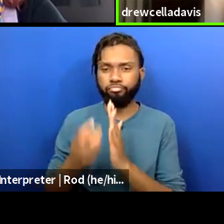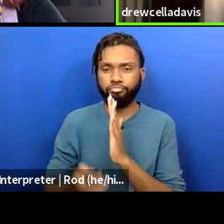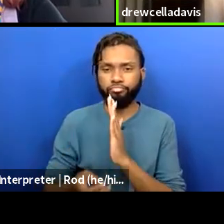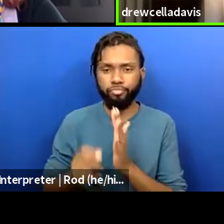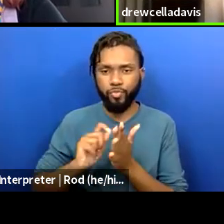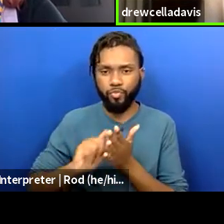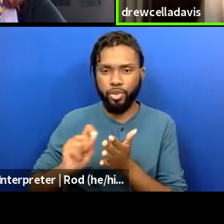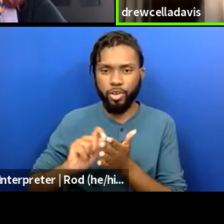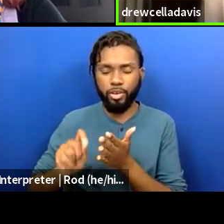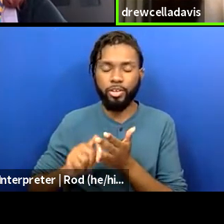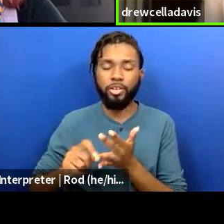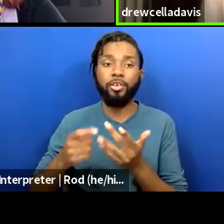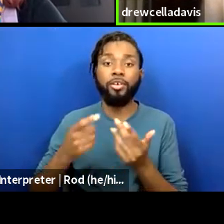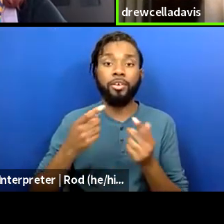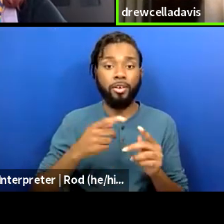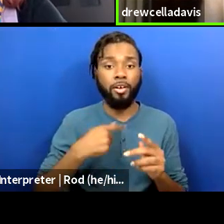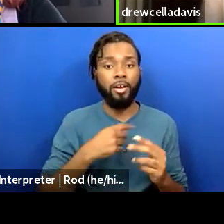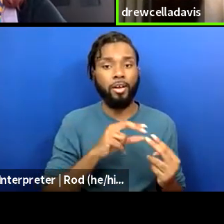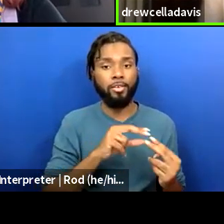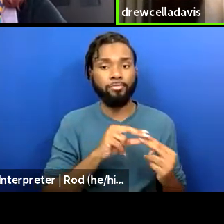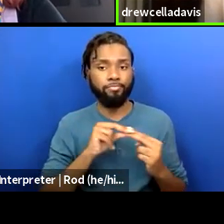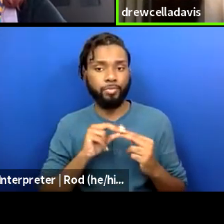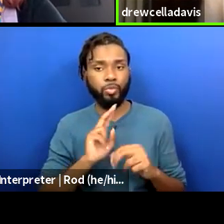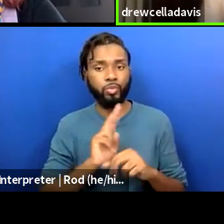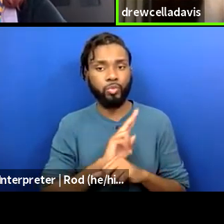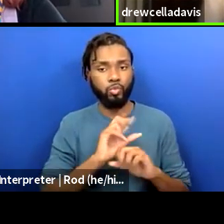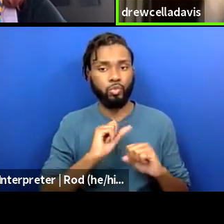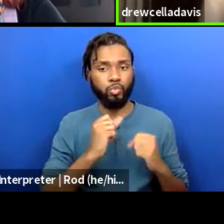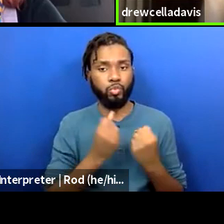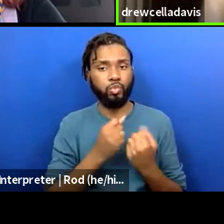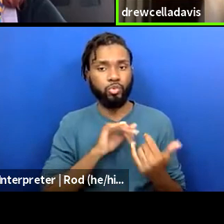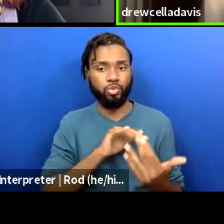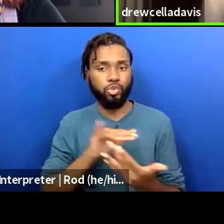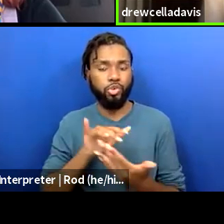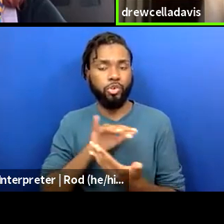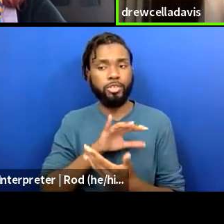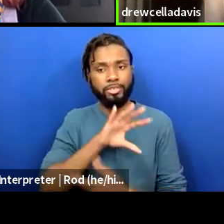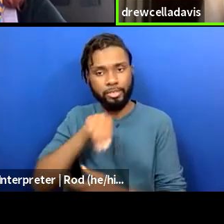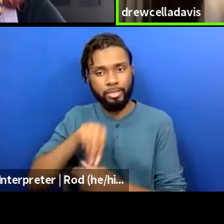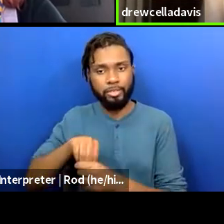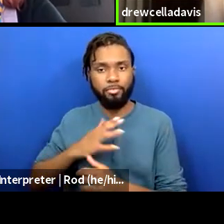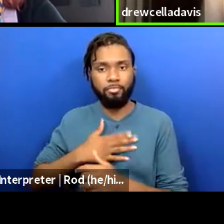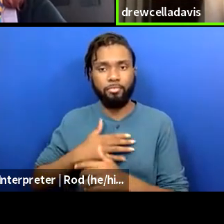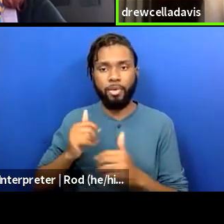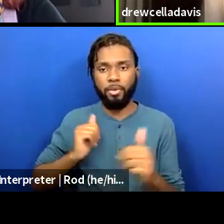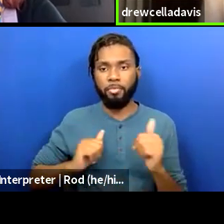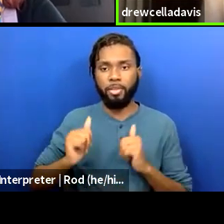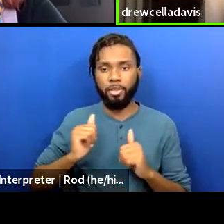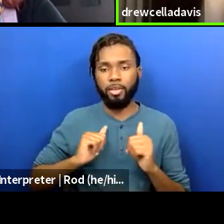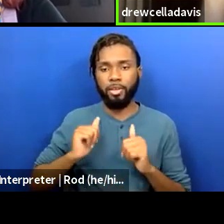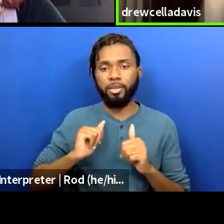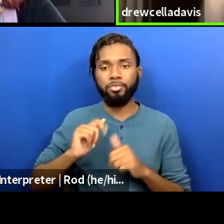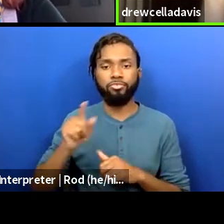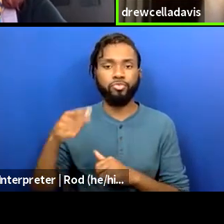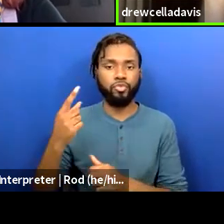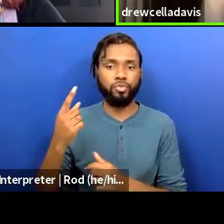use sociology like in my plays and stuff, just to look